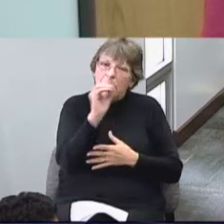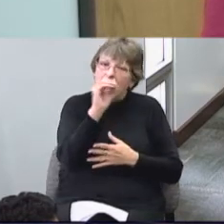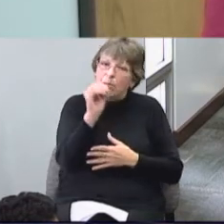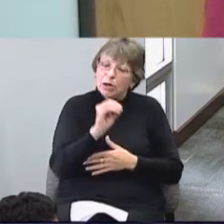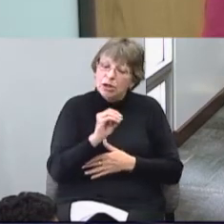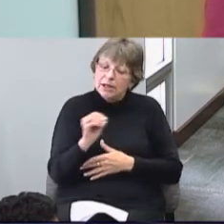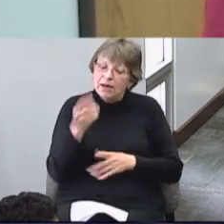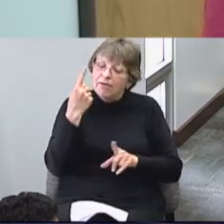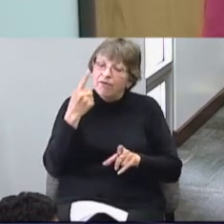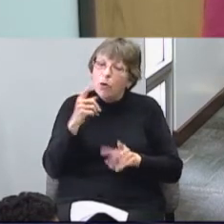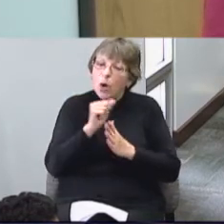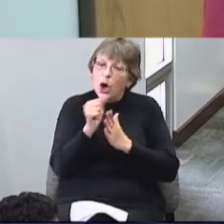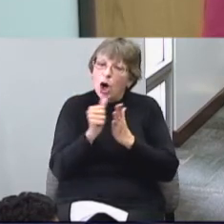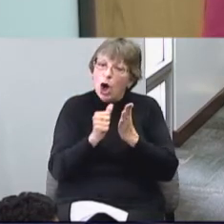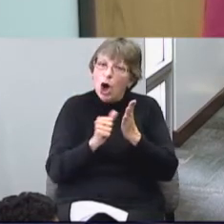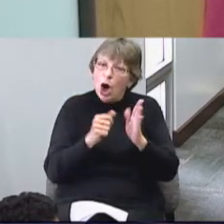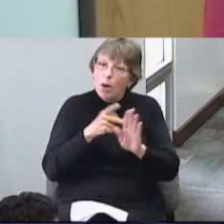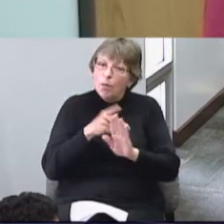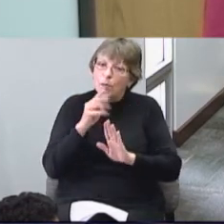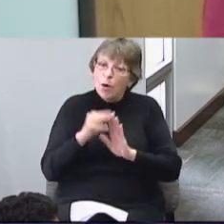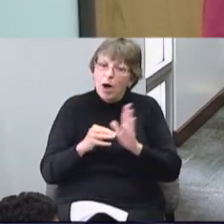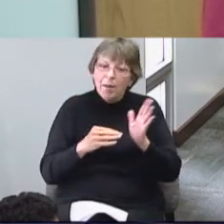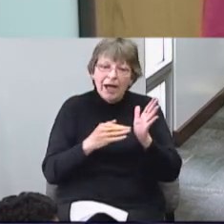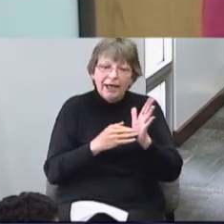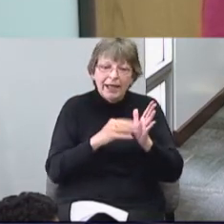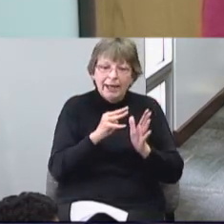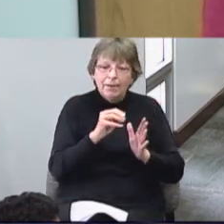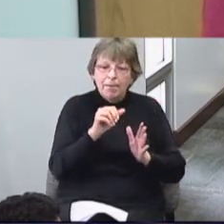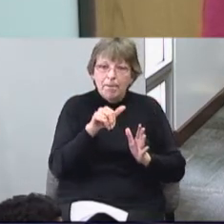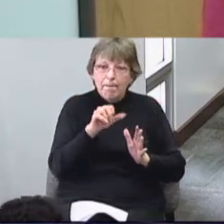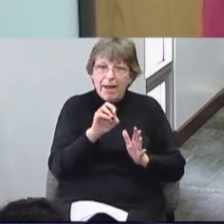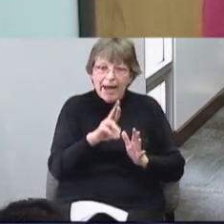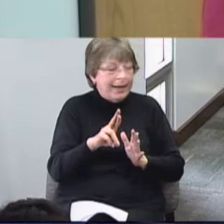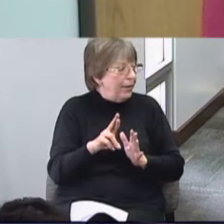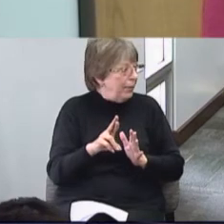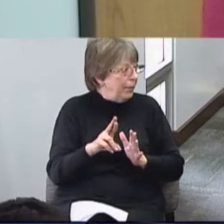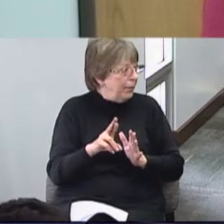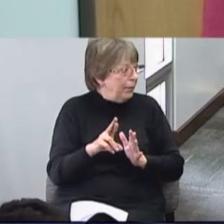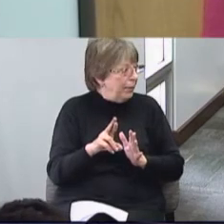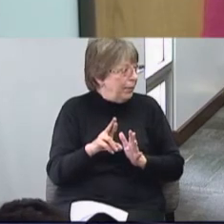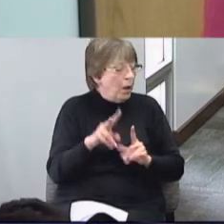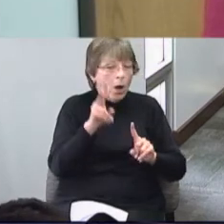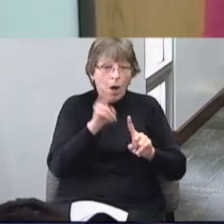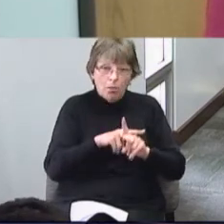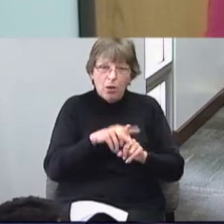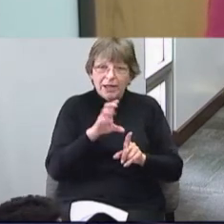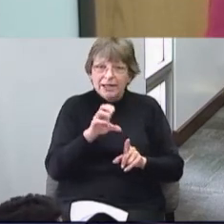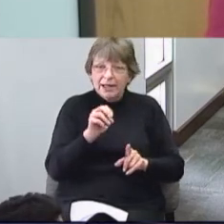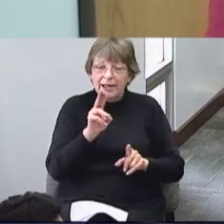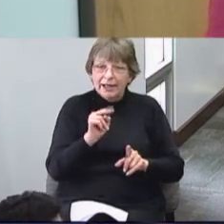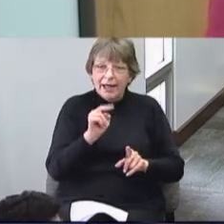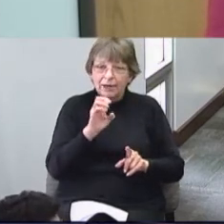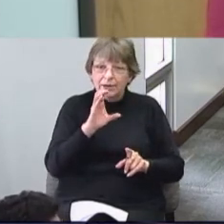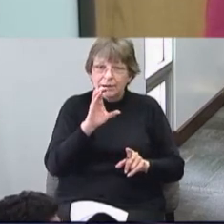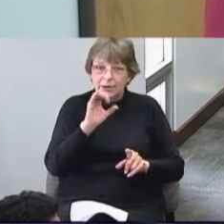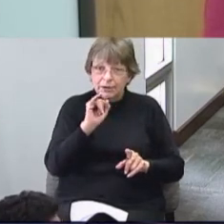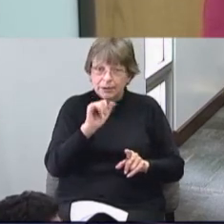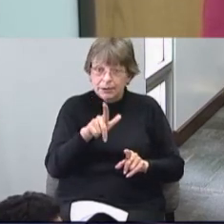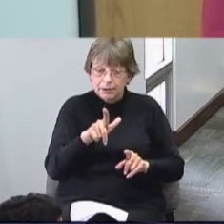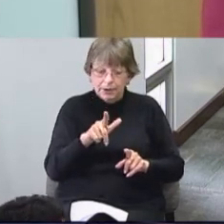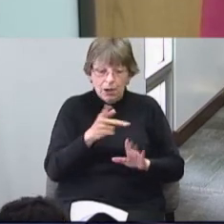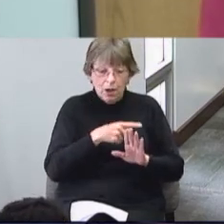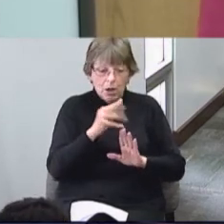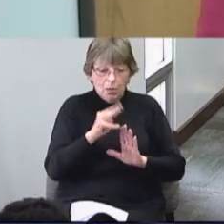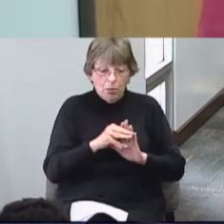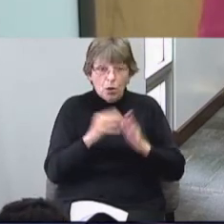program. Again, the mayor appoints the Public Art Design Council. The program focuses on the outside